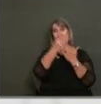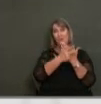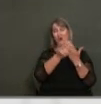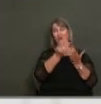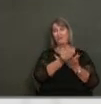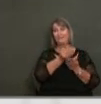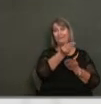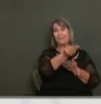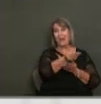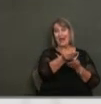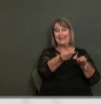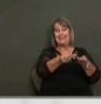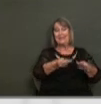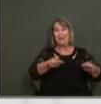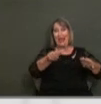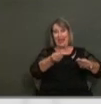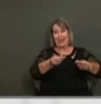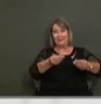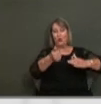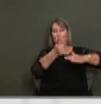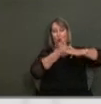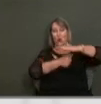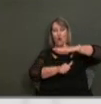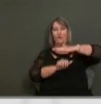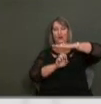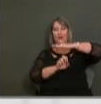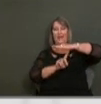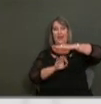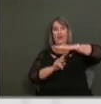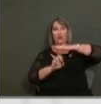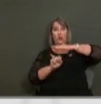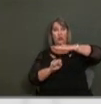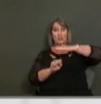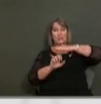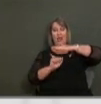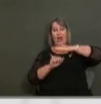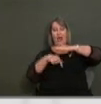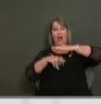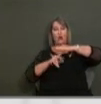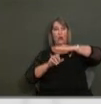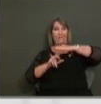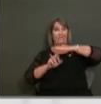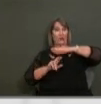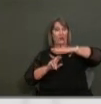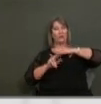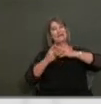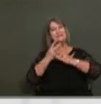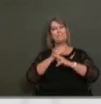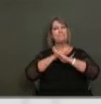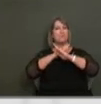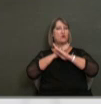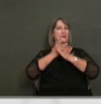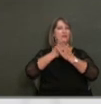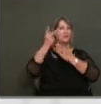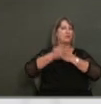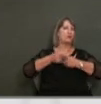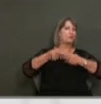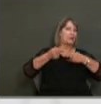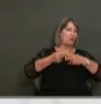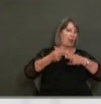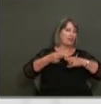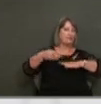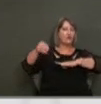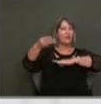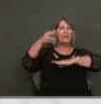purchasing land over the Edwards Aquifer, or what we call the Edwards Aquifer Protection Program. And we also